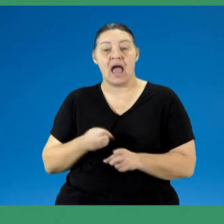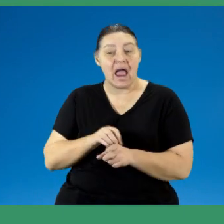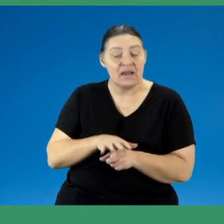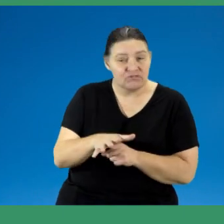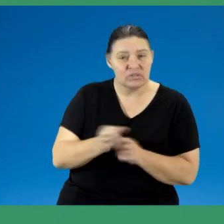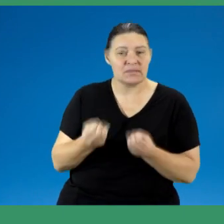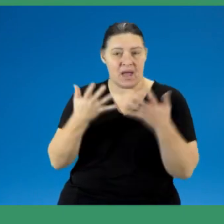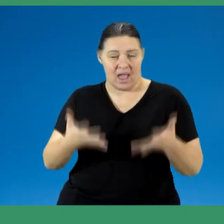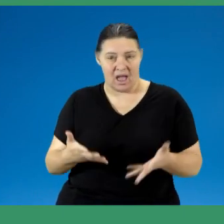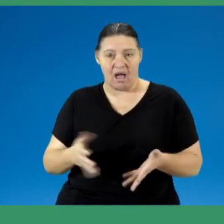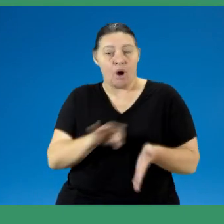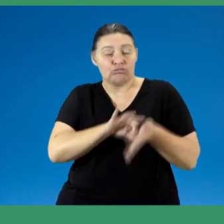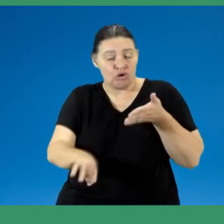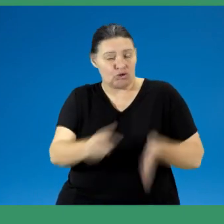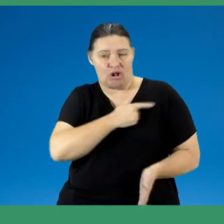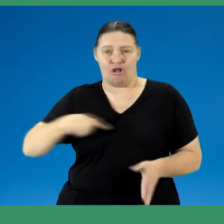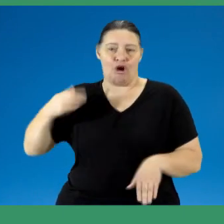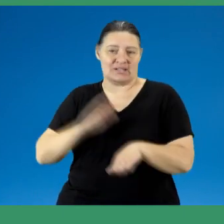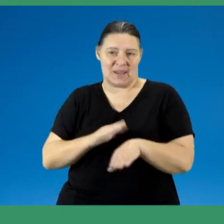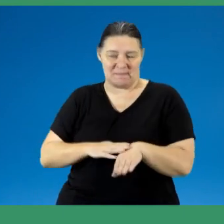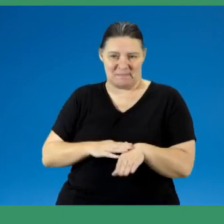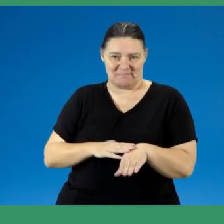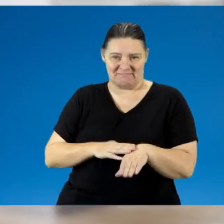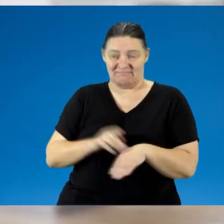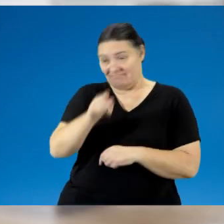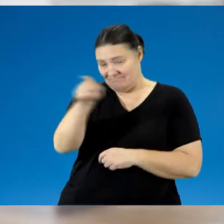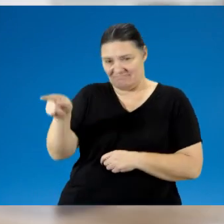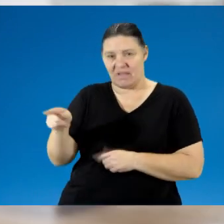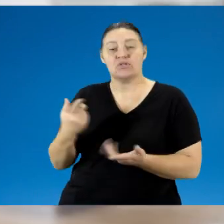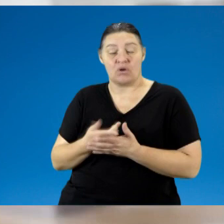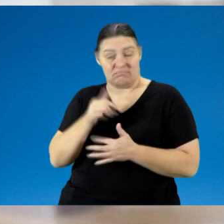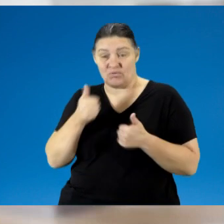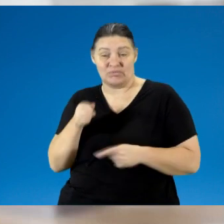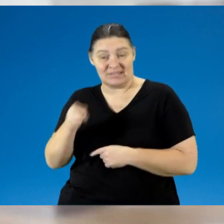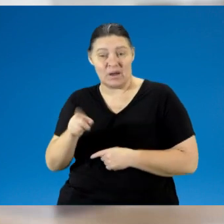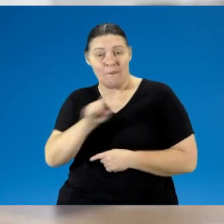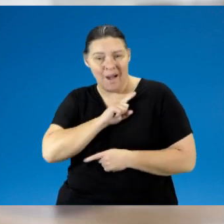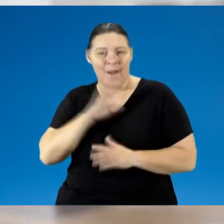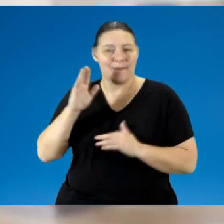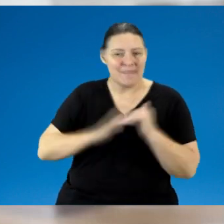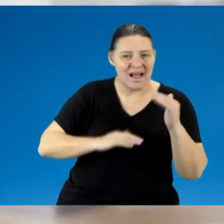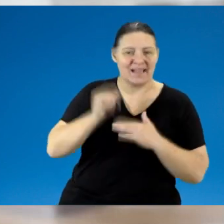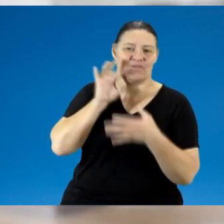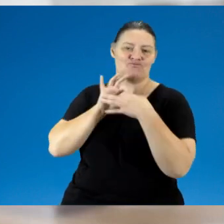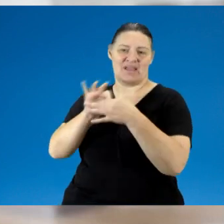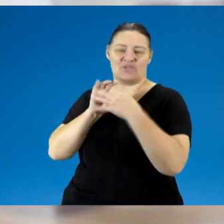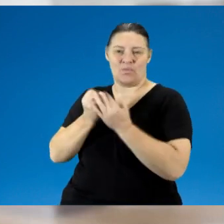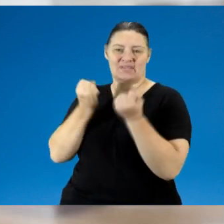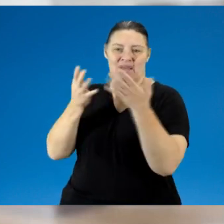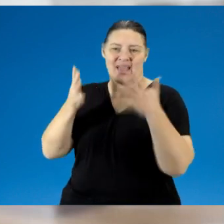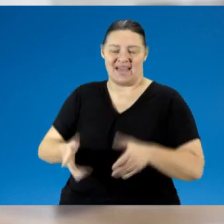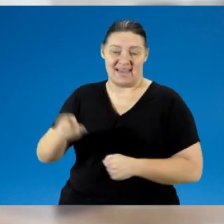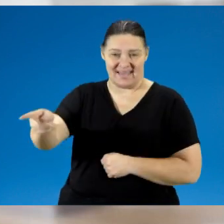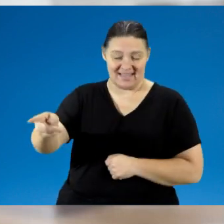Influencing suppliers by signing long-term contracts. This one is a very good one. In order to make sure that you build that relationship